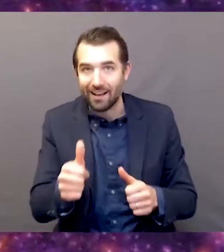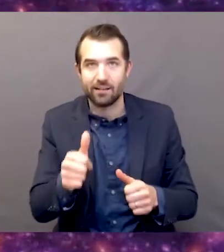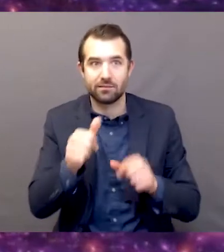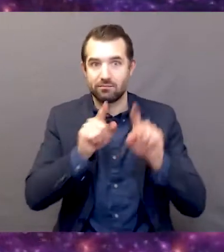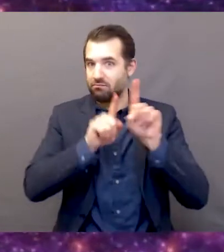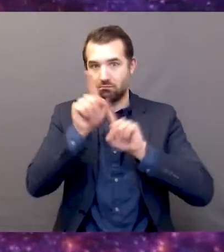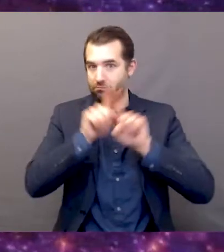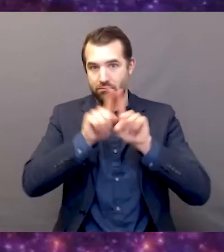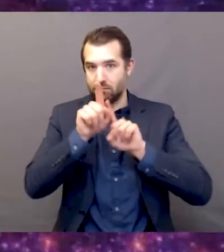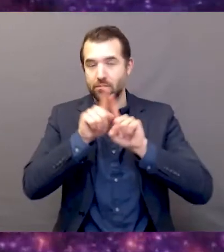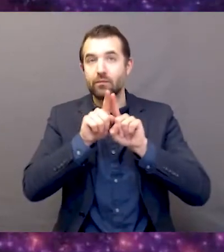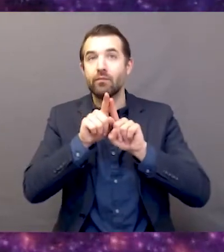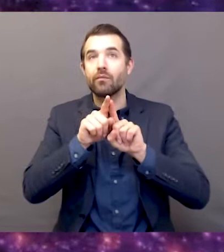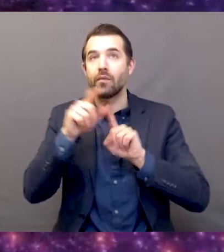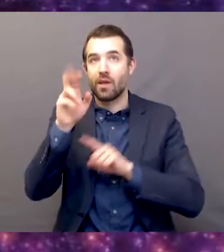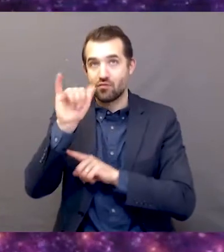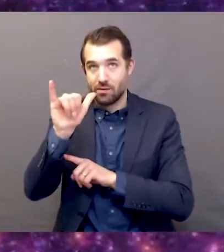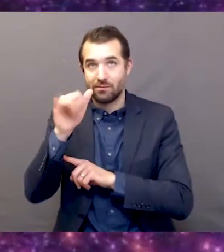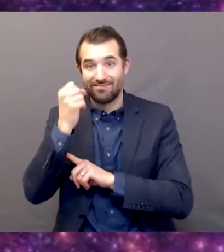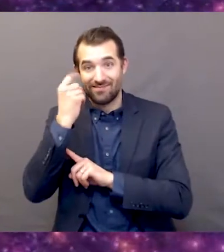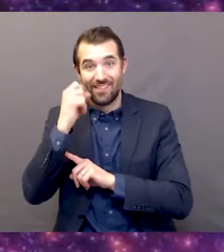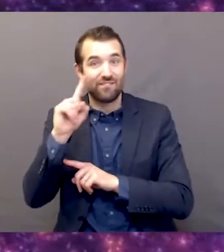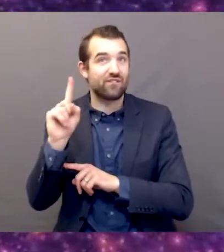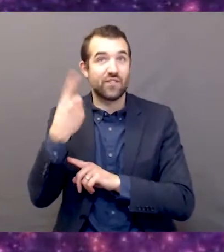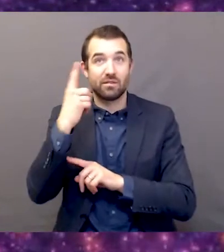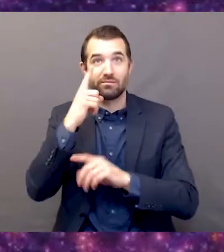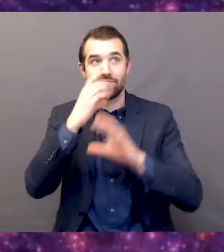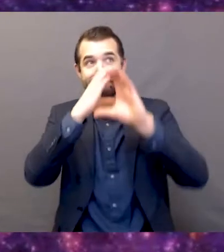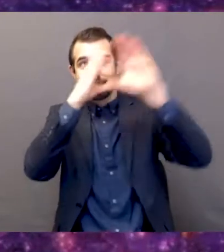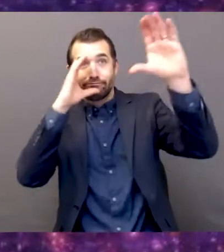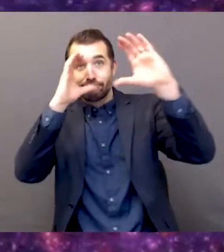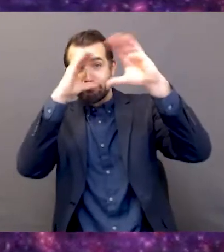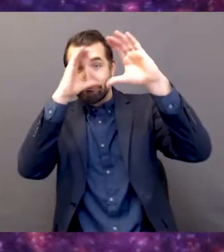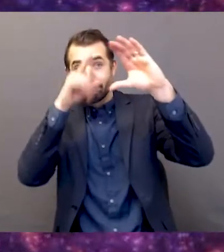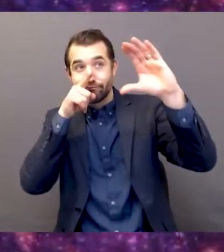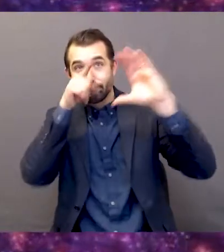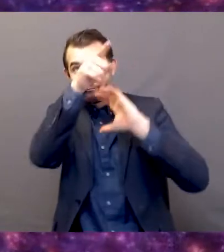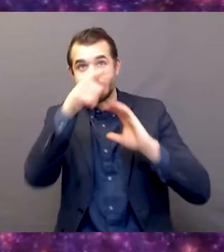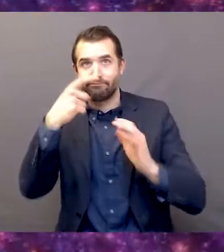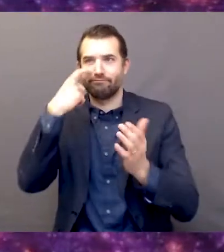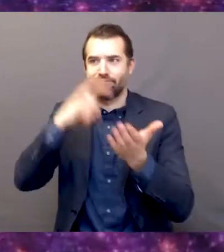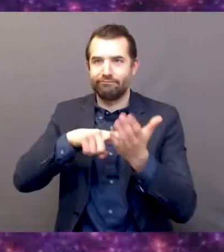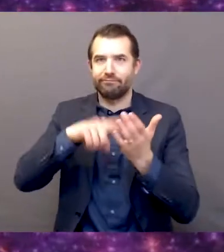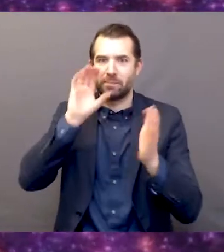SCO-X1 in the constellation Scorpius. The first imaging solar X-ray telescope, you see it over here,